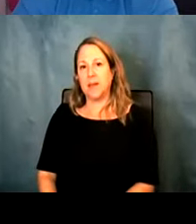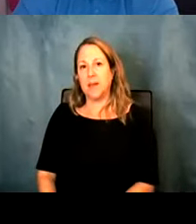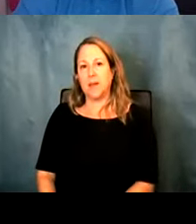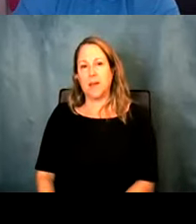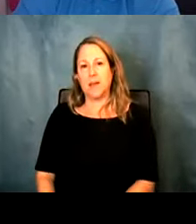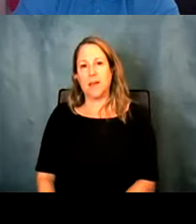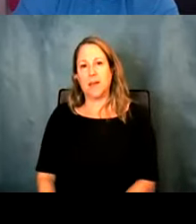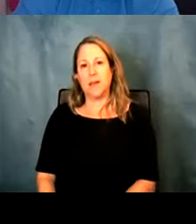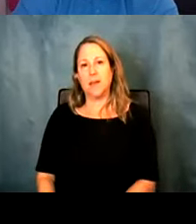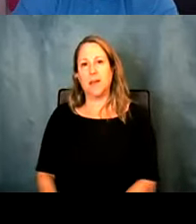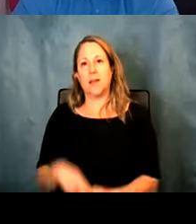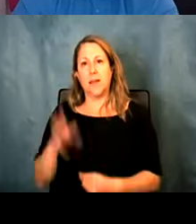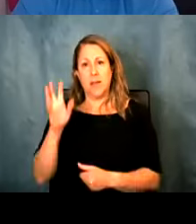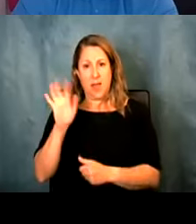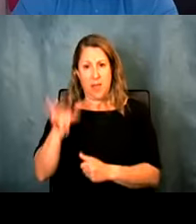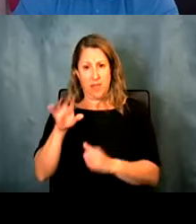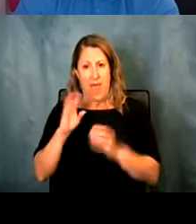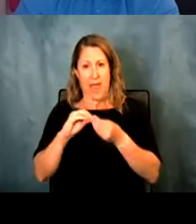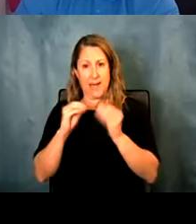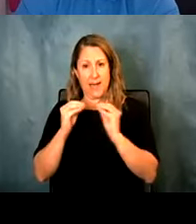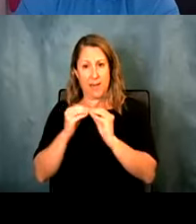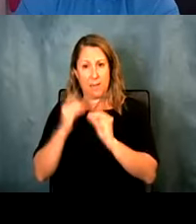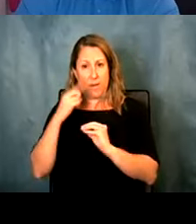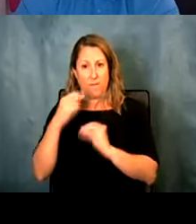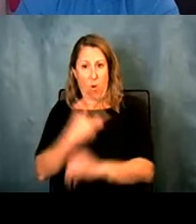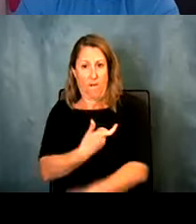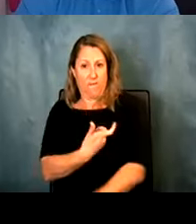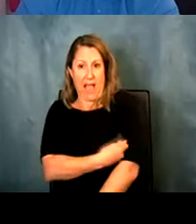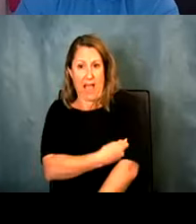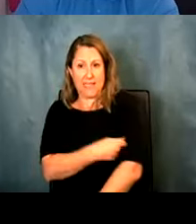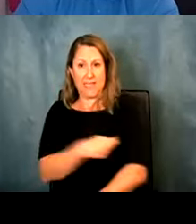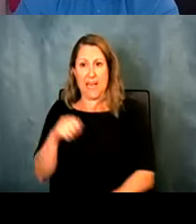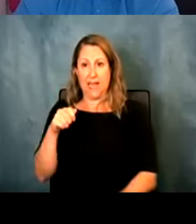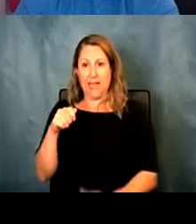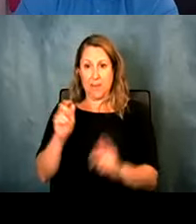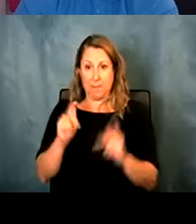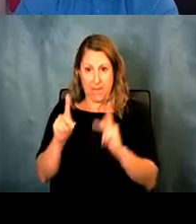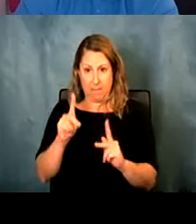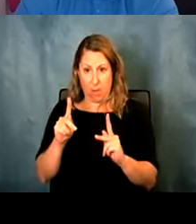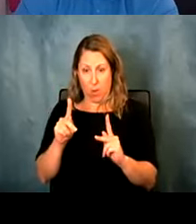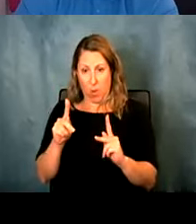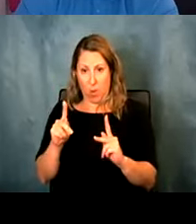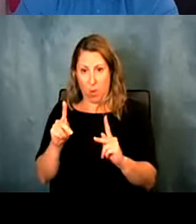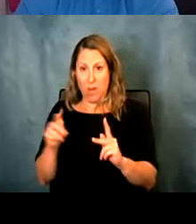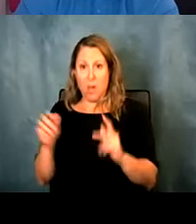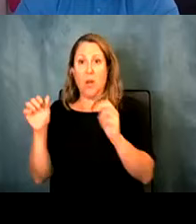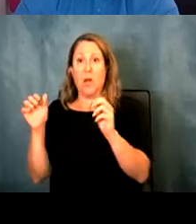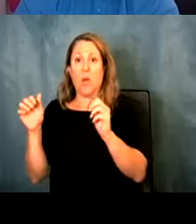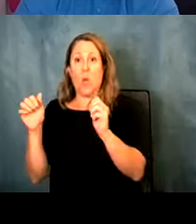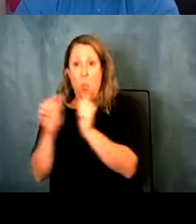of vaccinated COVID, what was the data for vaccinated COVID cases among African Americans?